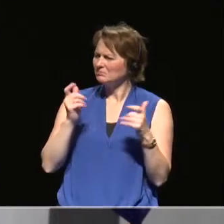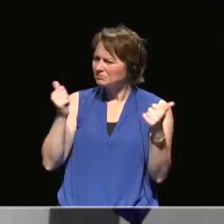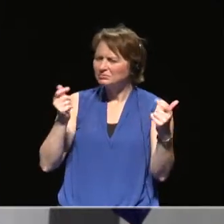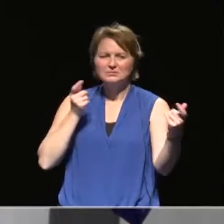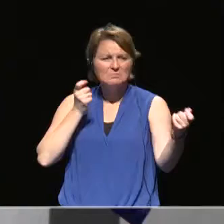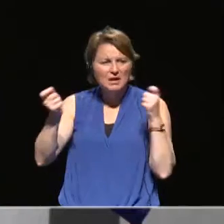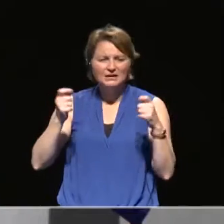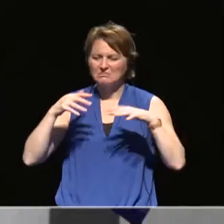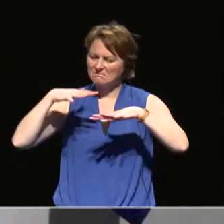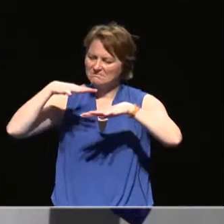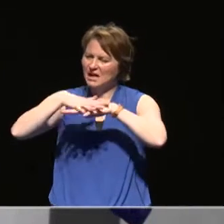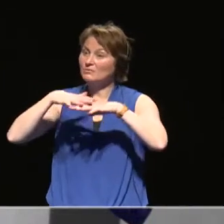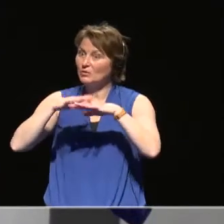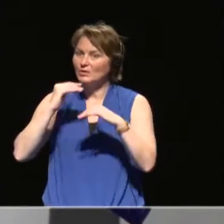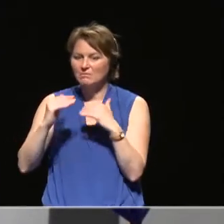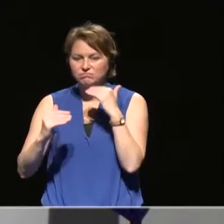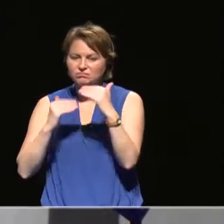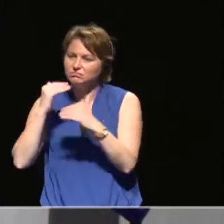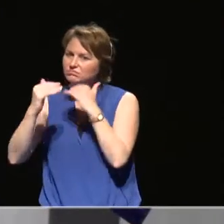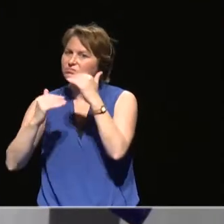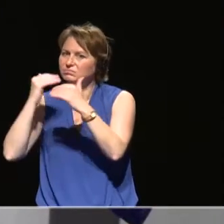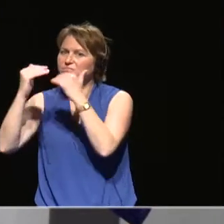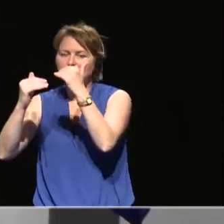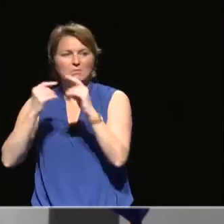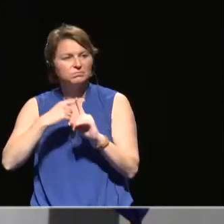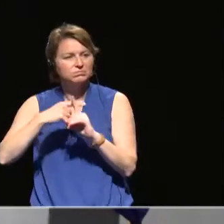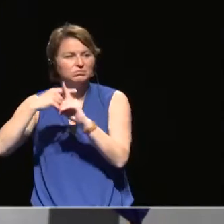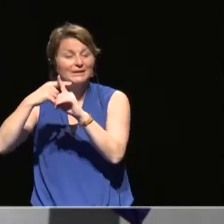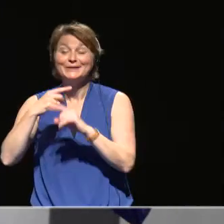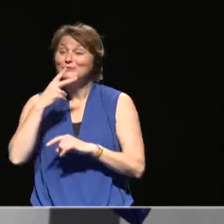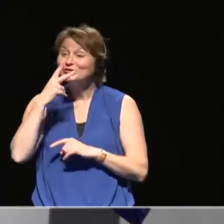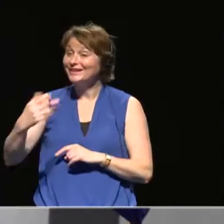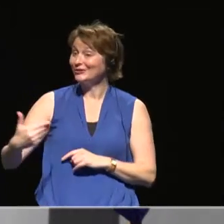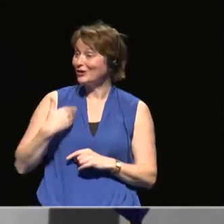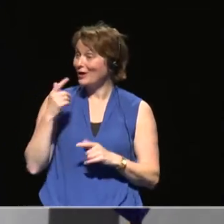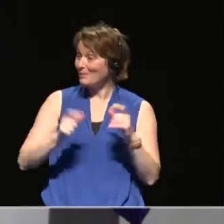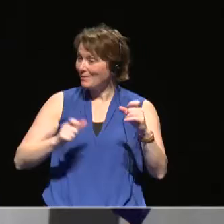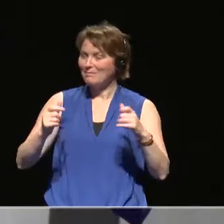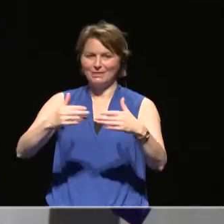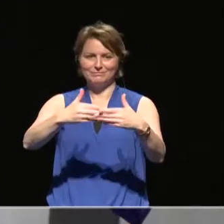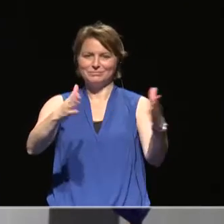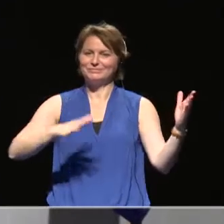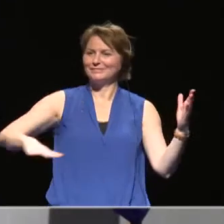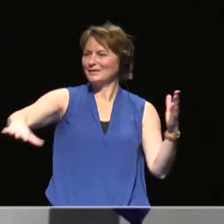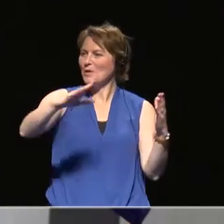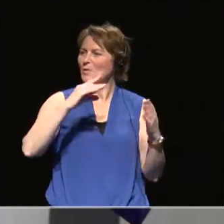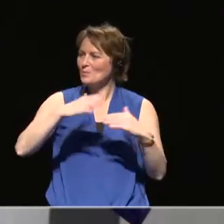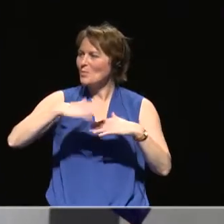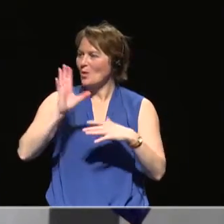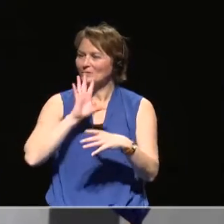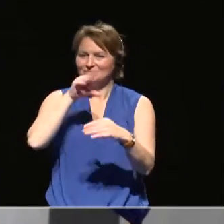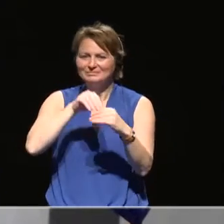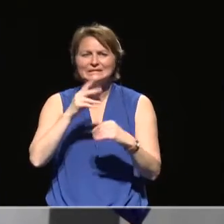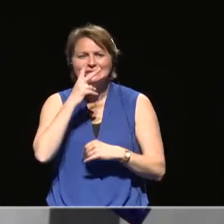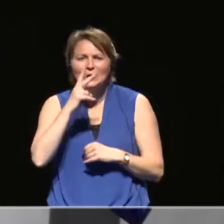with networks has increased. This means that the young people and the population at large are becoming more involved in